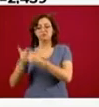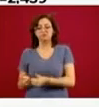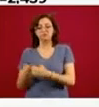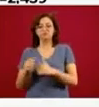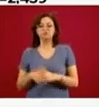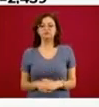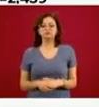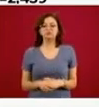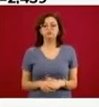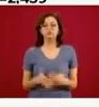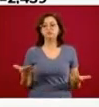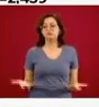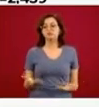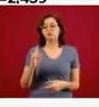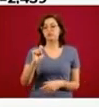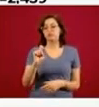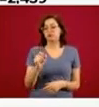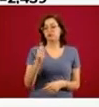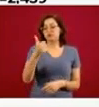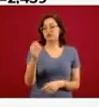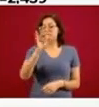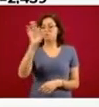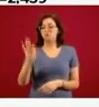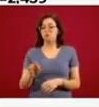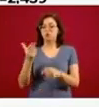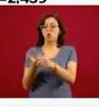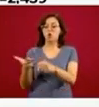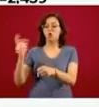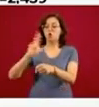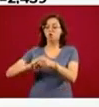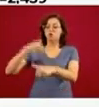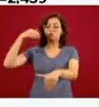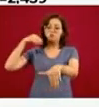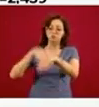and outpatients. 26% of